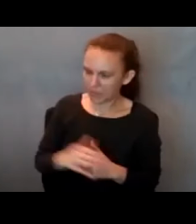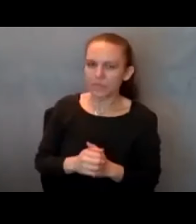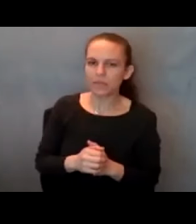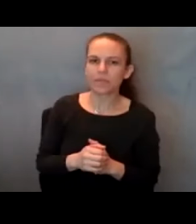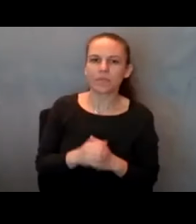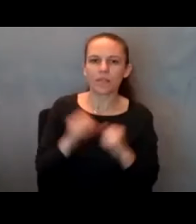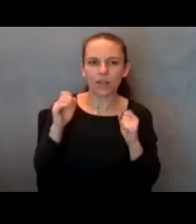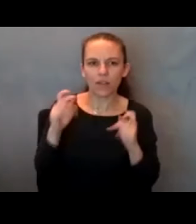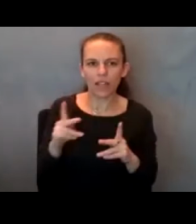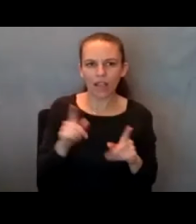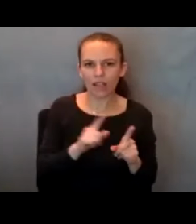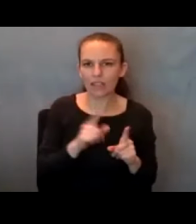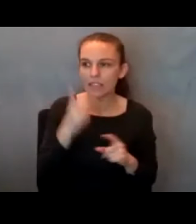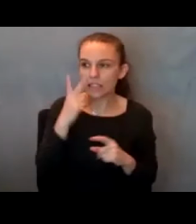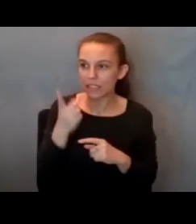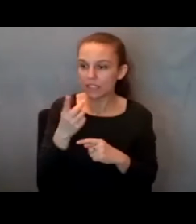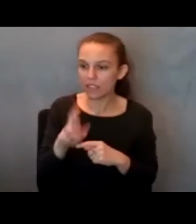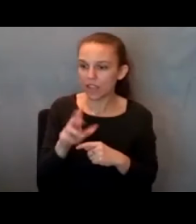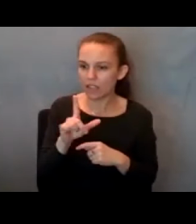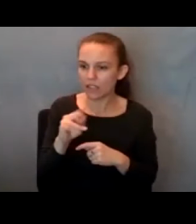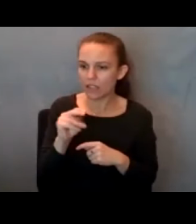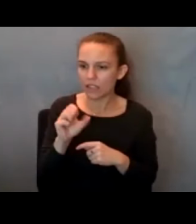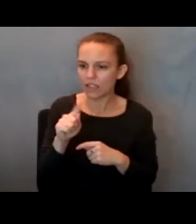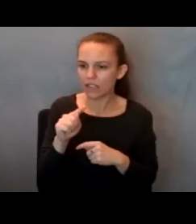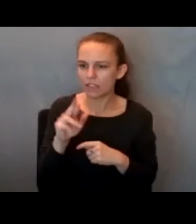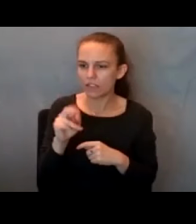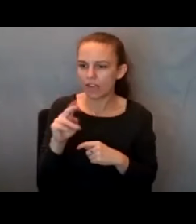let's see, is Dr. Lindstrand with us?